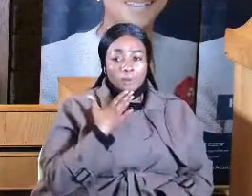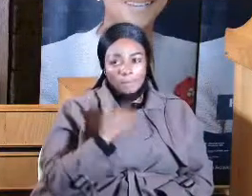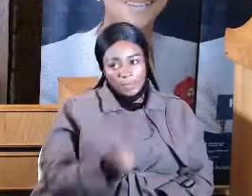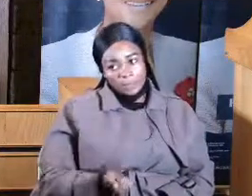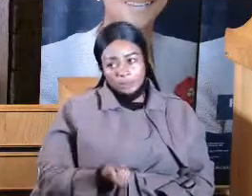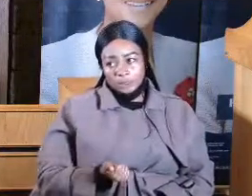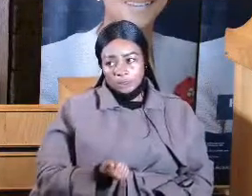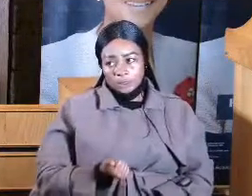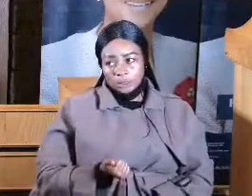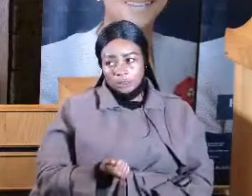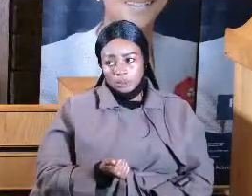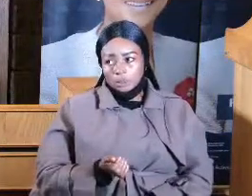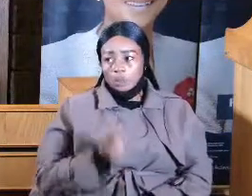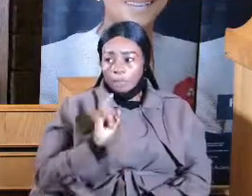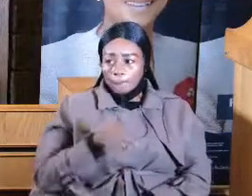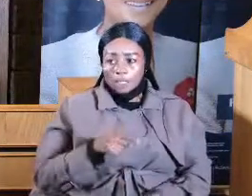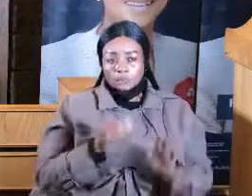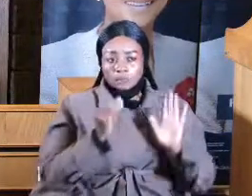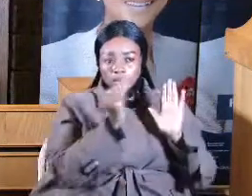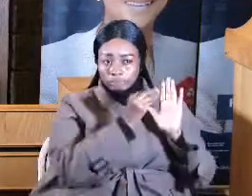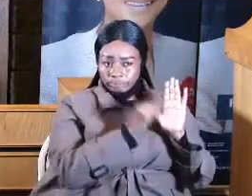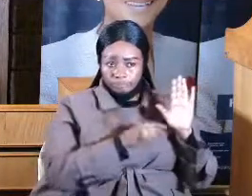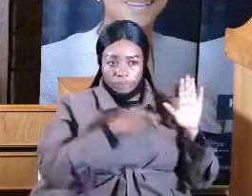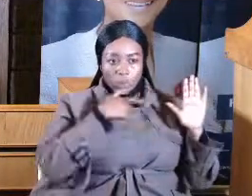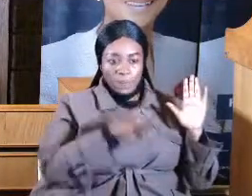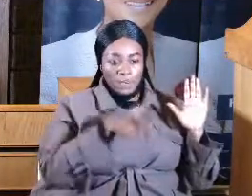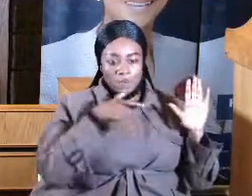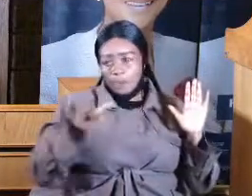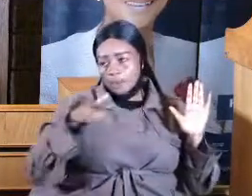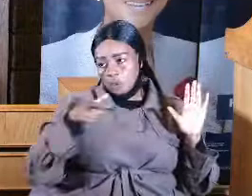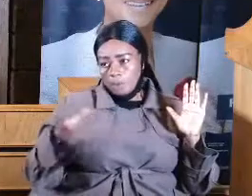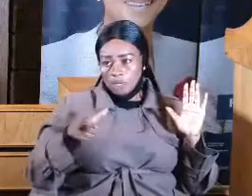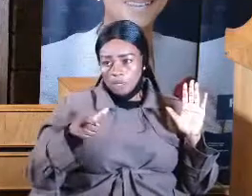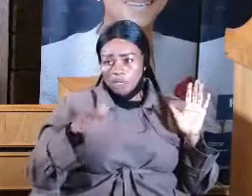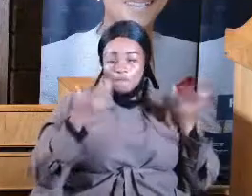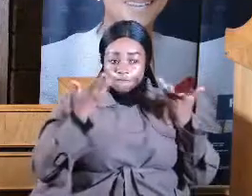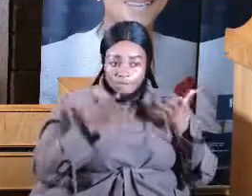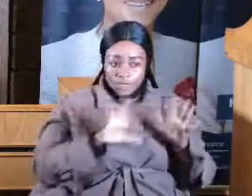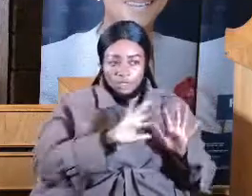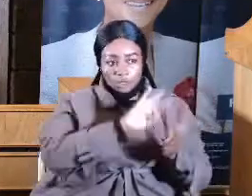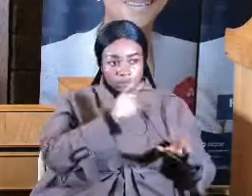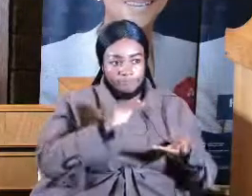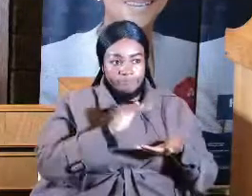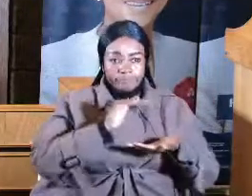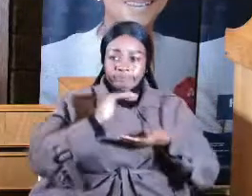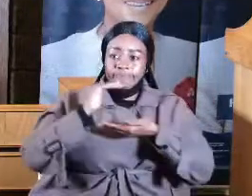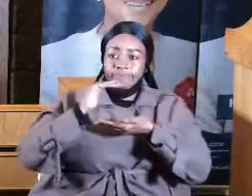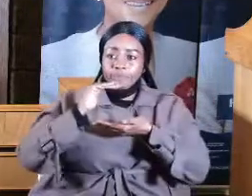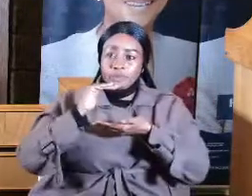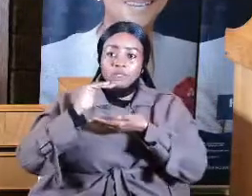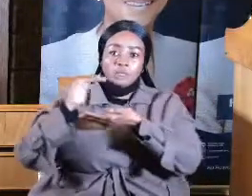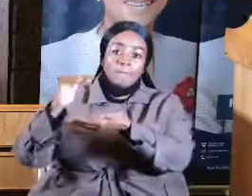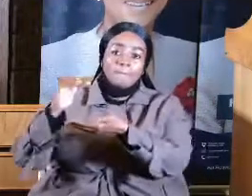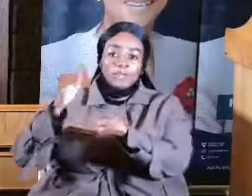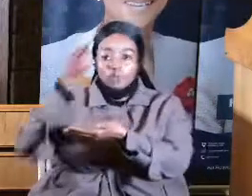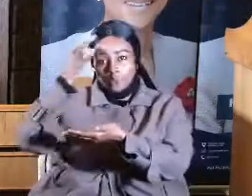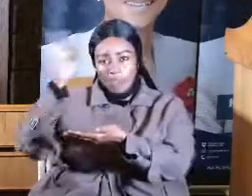us respond and comment on that and submit our inputs to government.